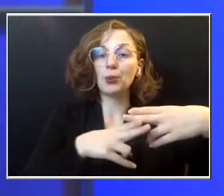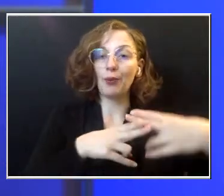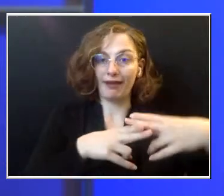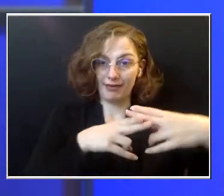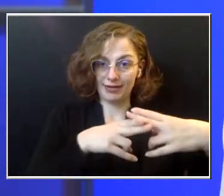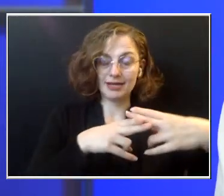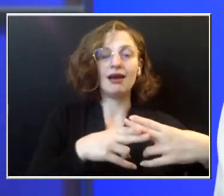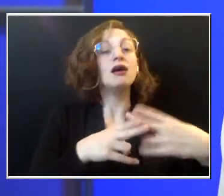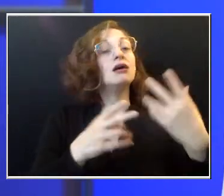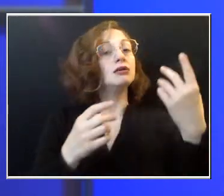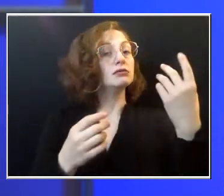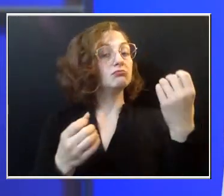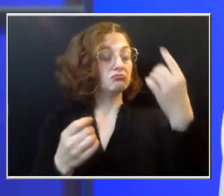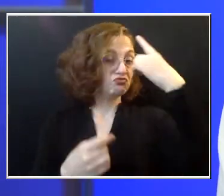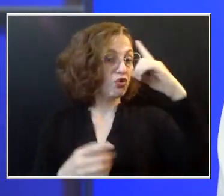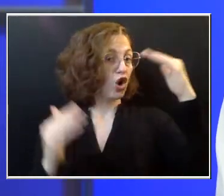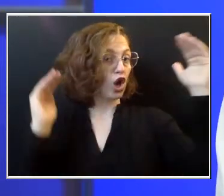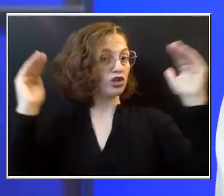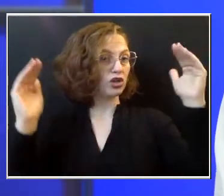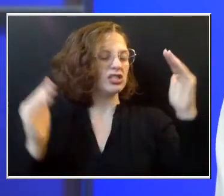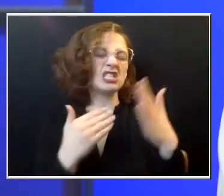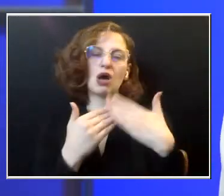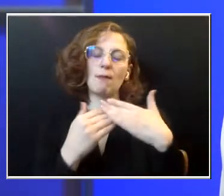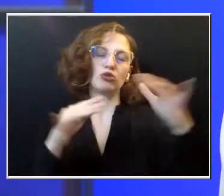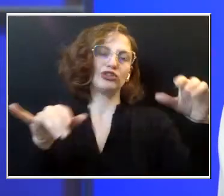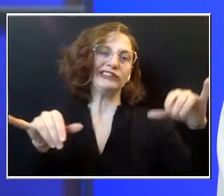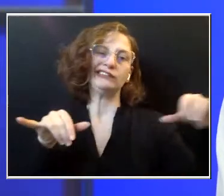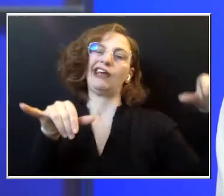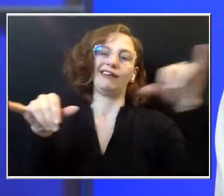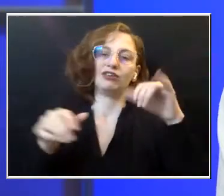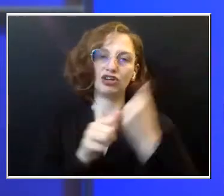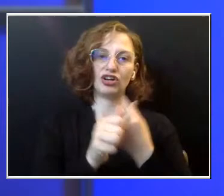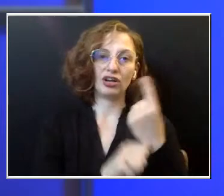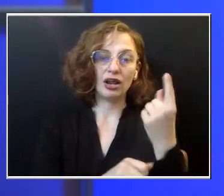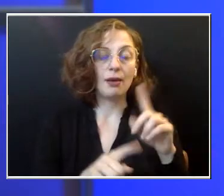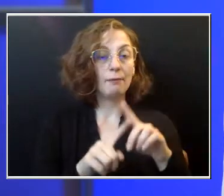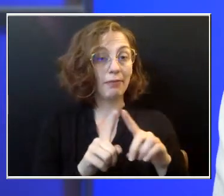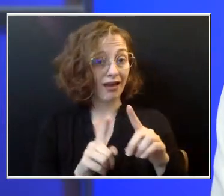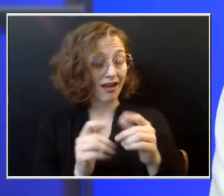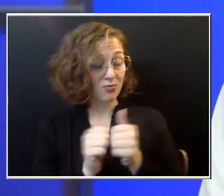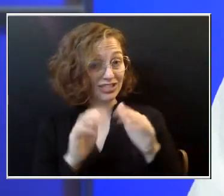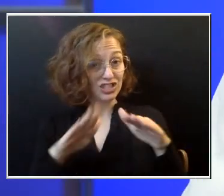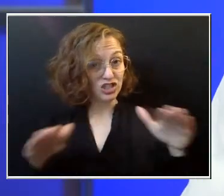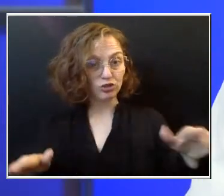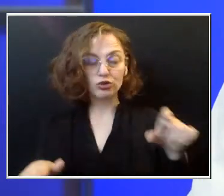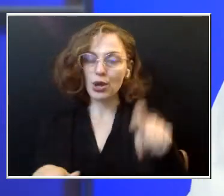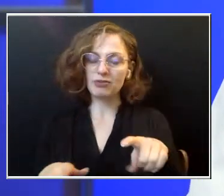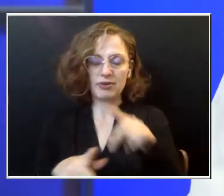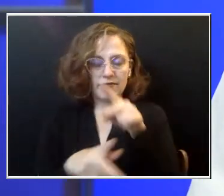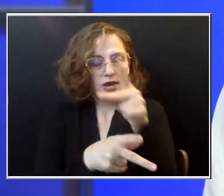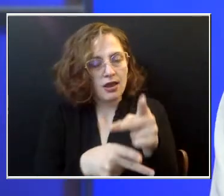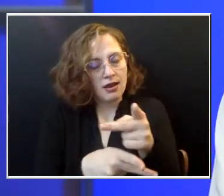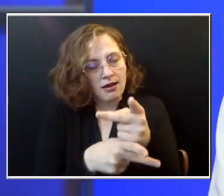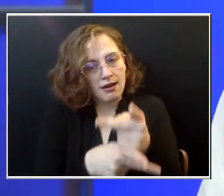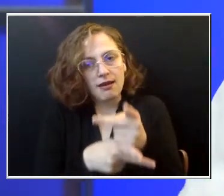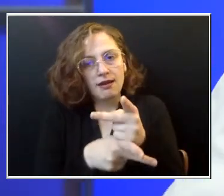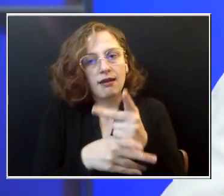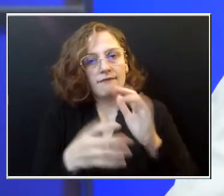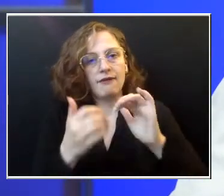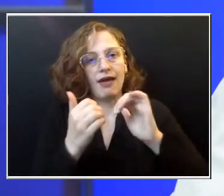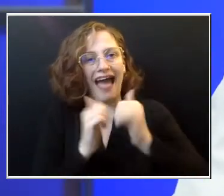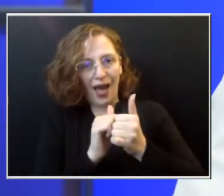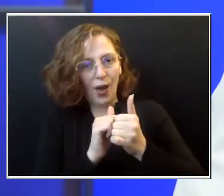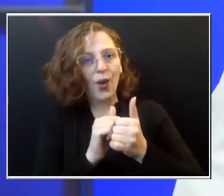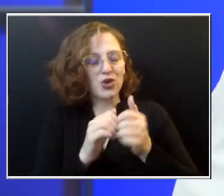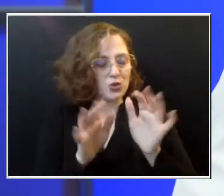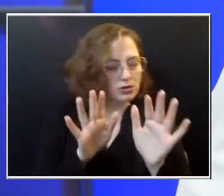the medications based on his weight, and it's very nuanced. But just like adults can withdraw from sedation, if they're on medications